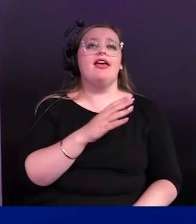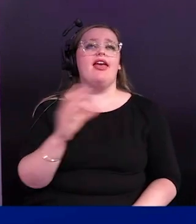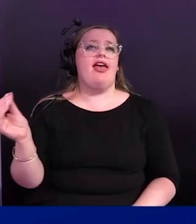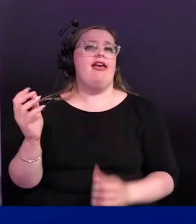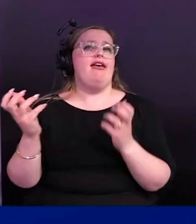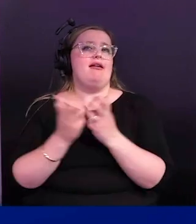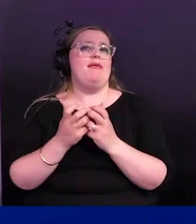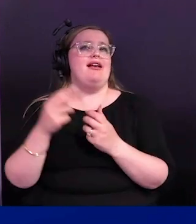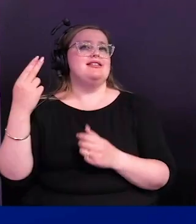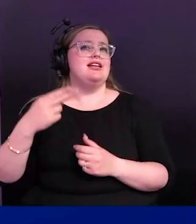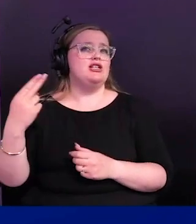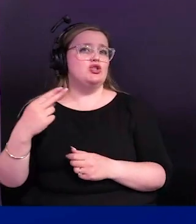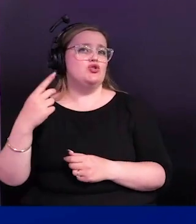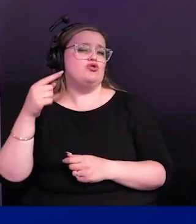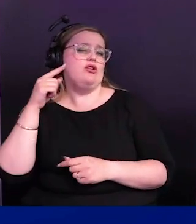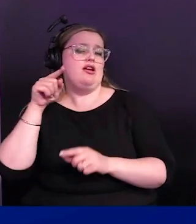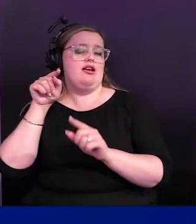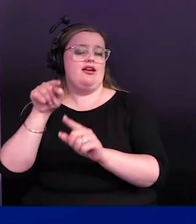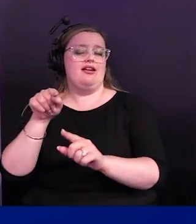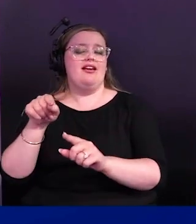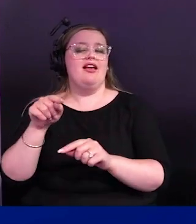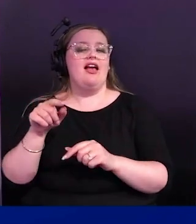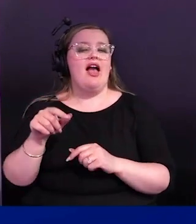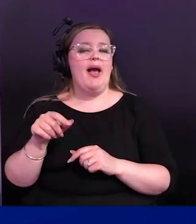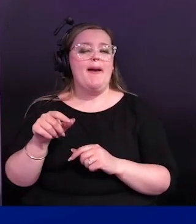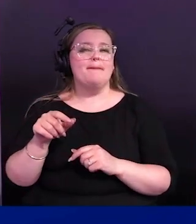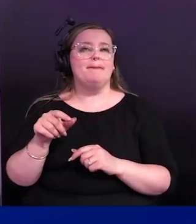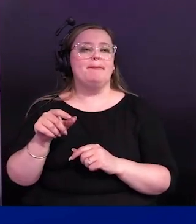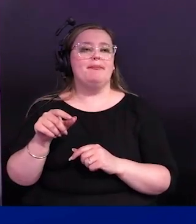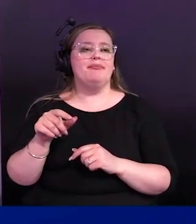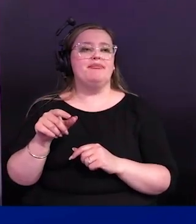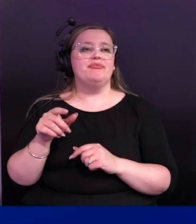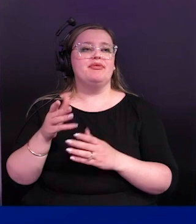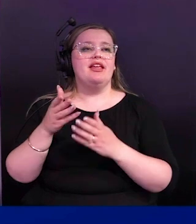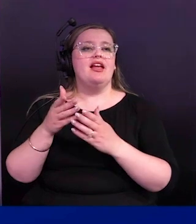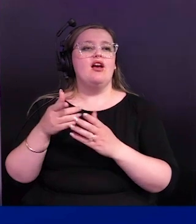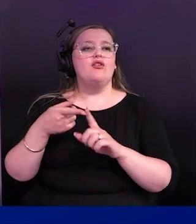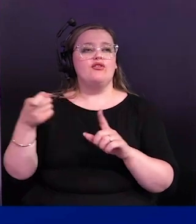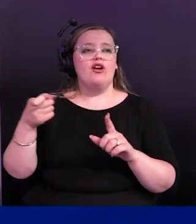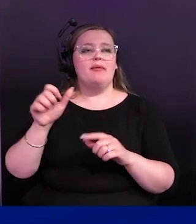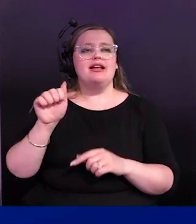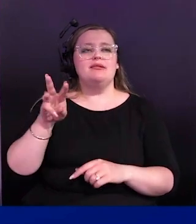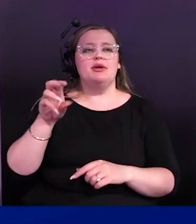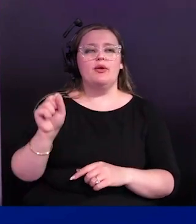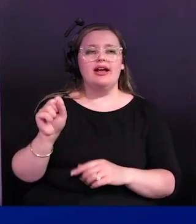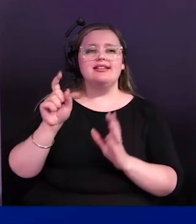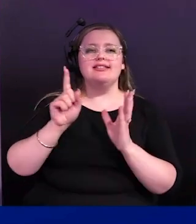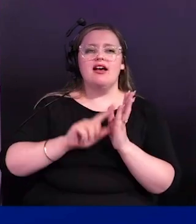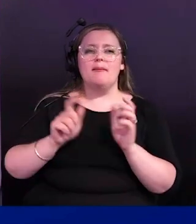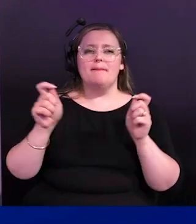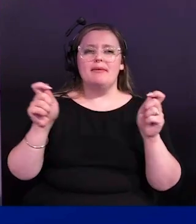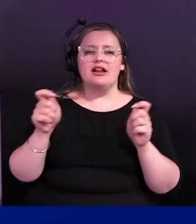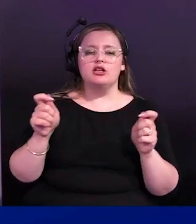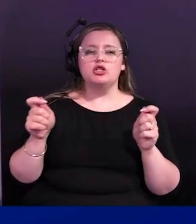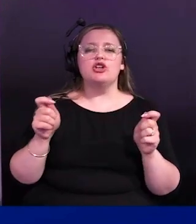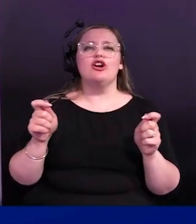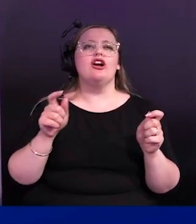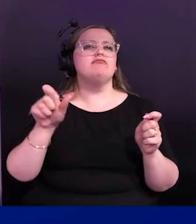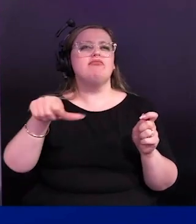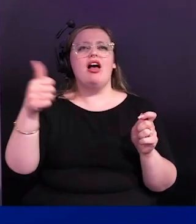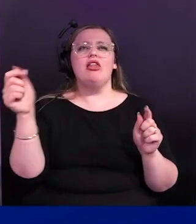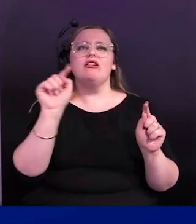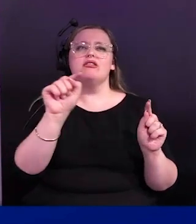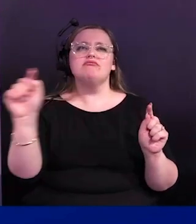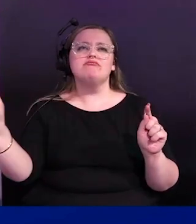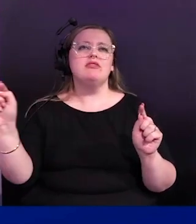AWS config, or audit manager evidence from AWS Audit Manager, or even auditable activity events from